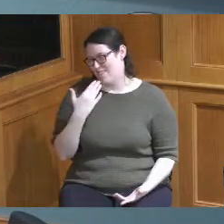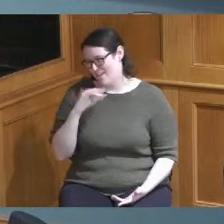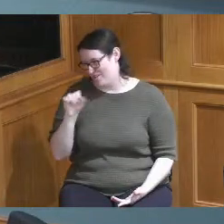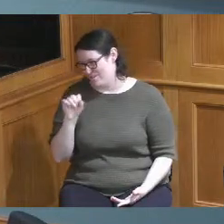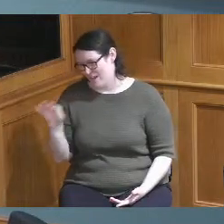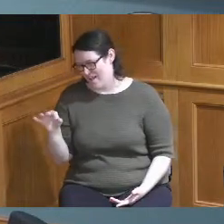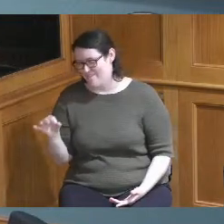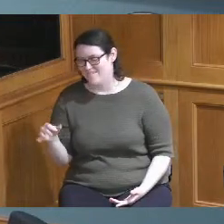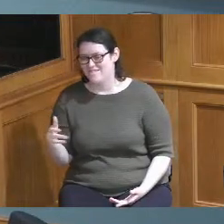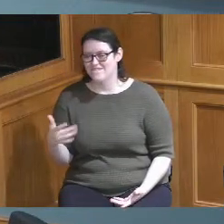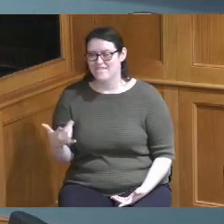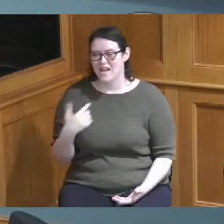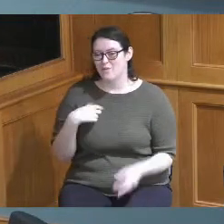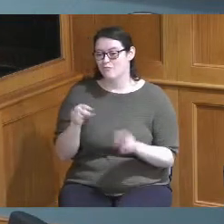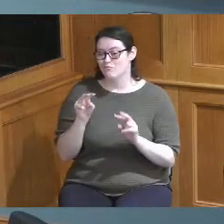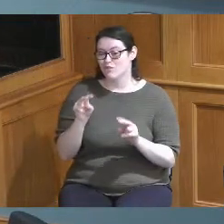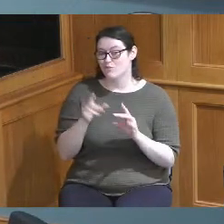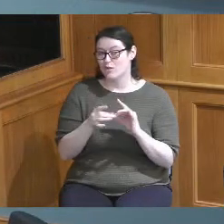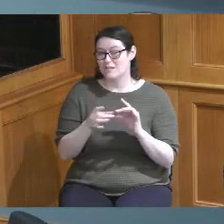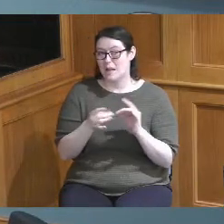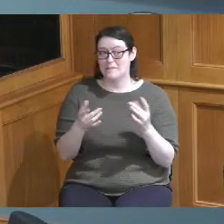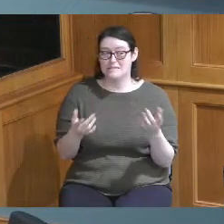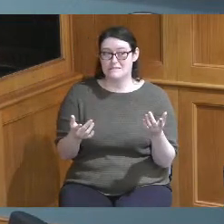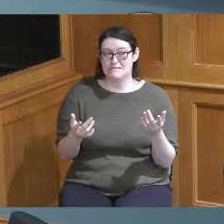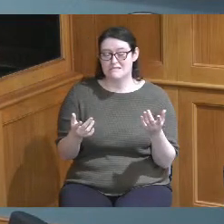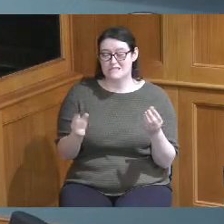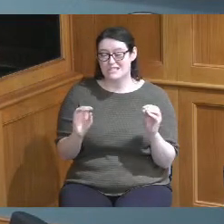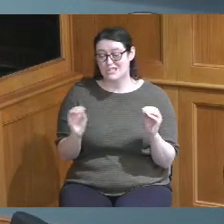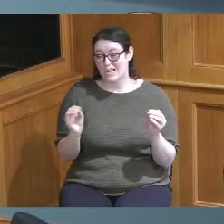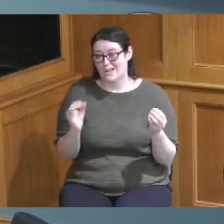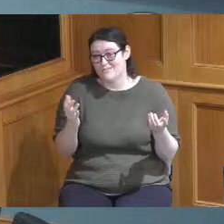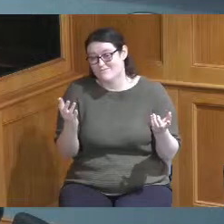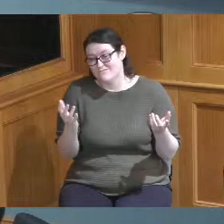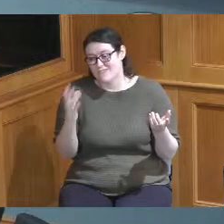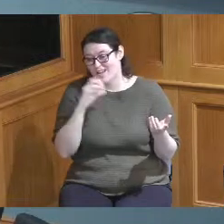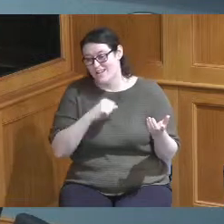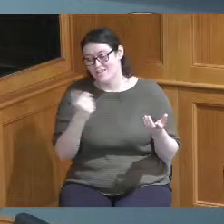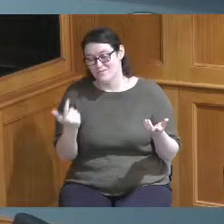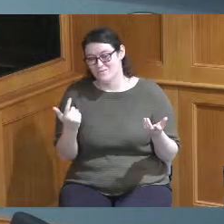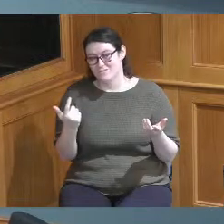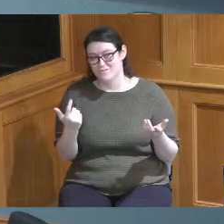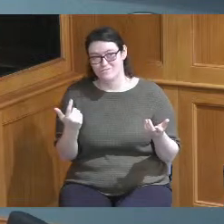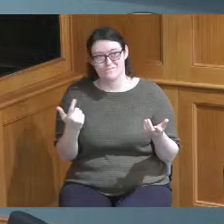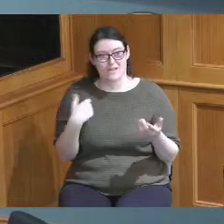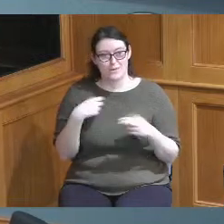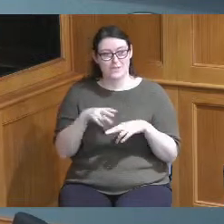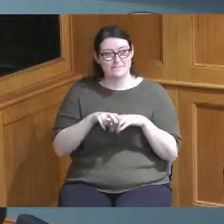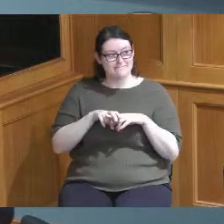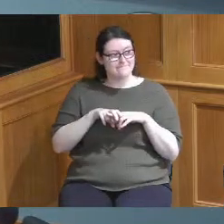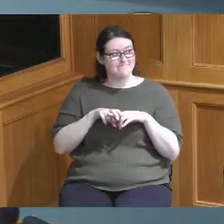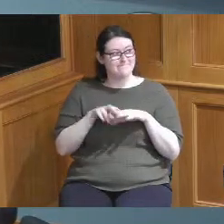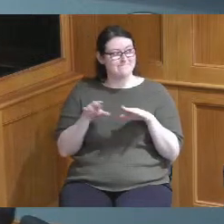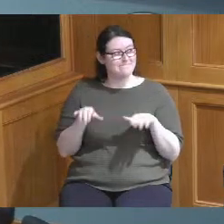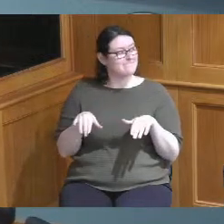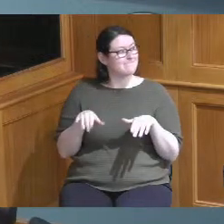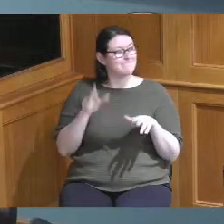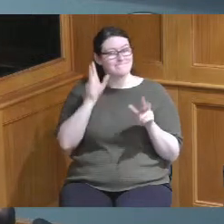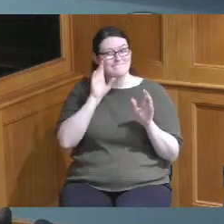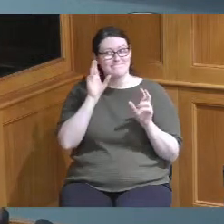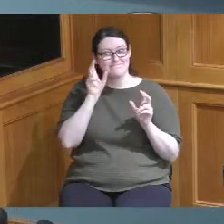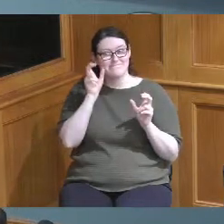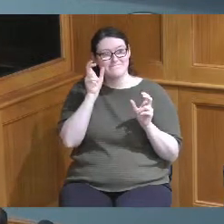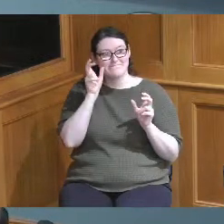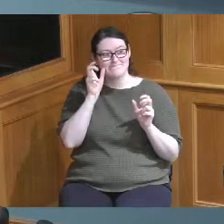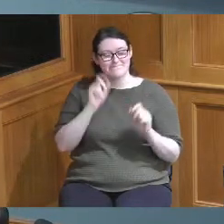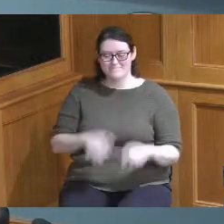I was looking forward to the comments, but since there are none, I'll sit quietly back. Okay.